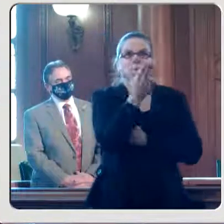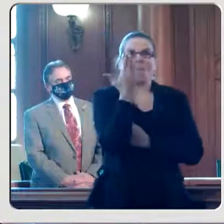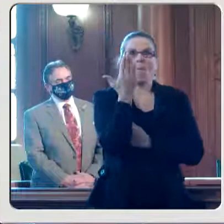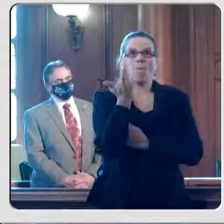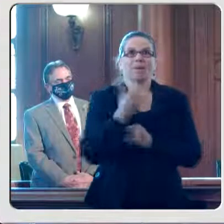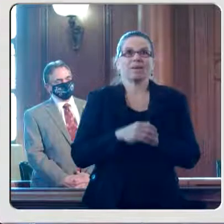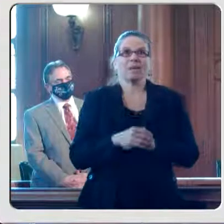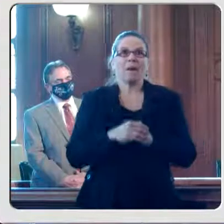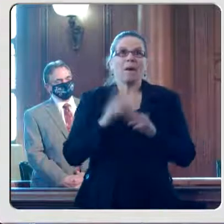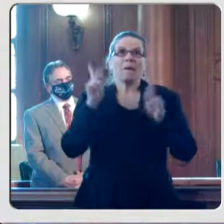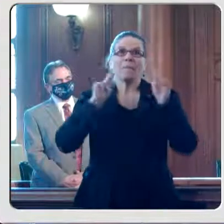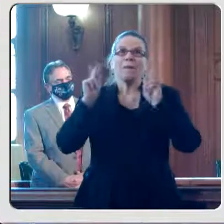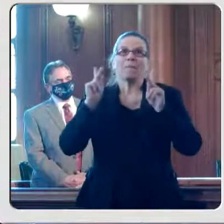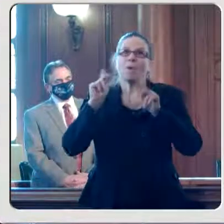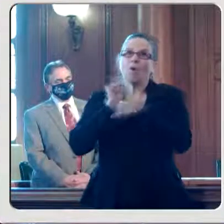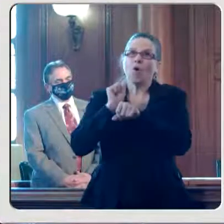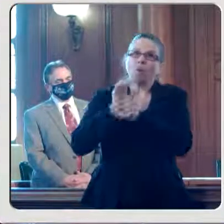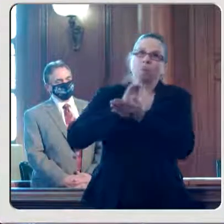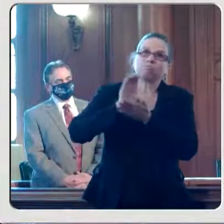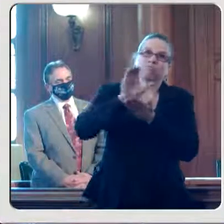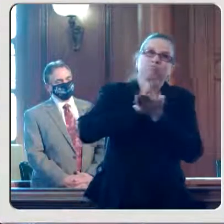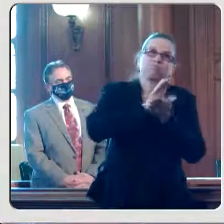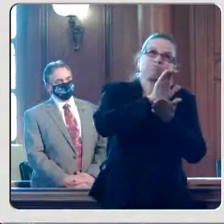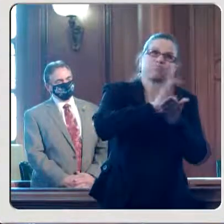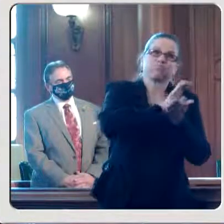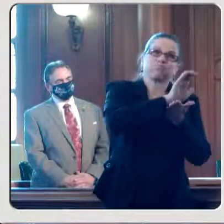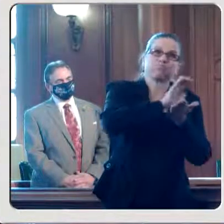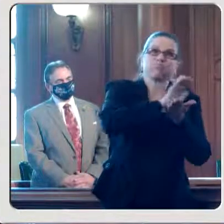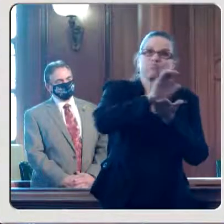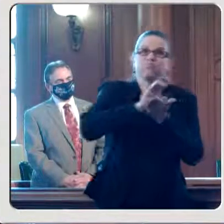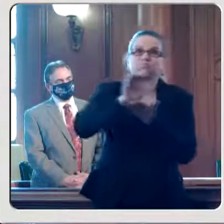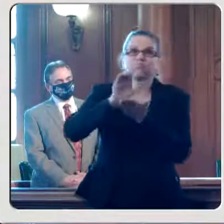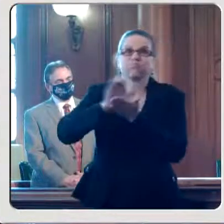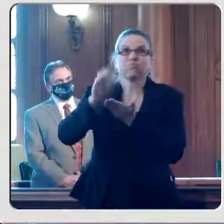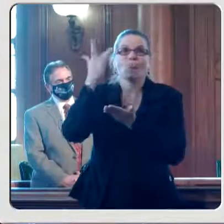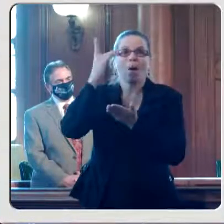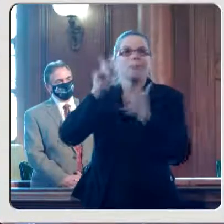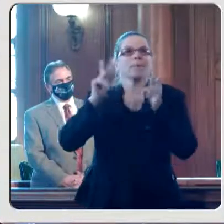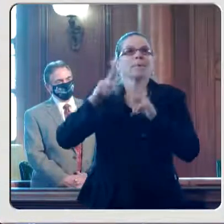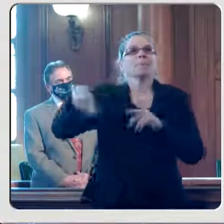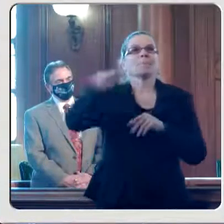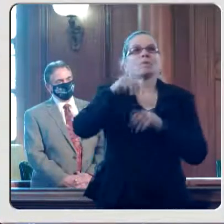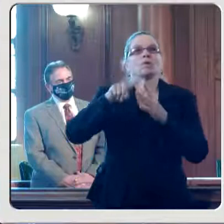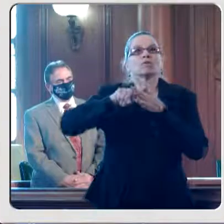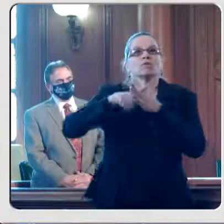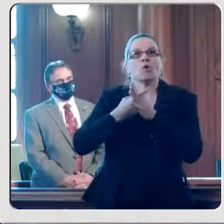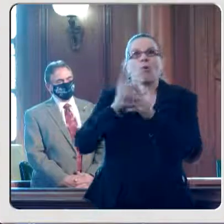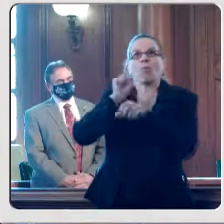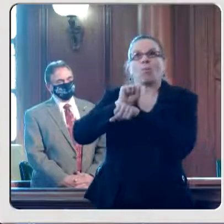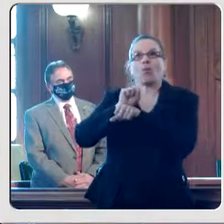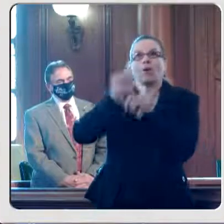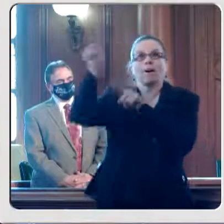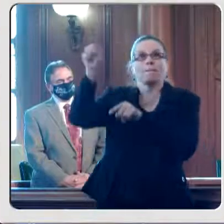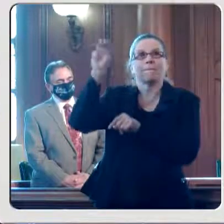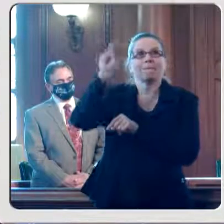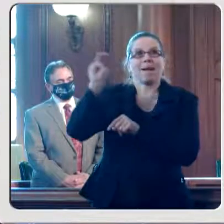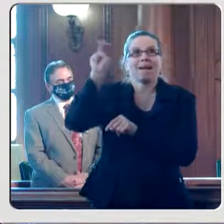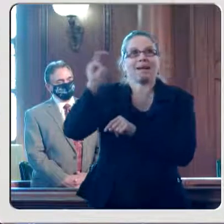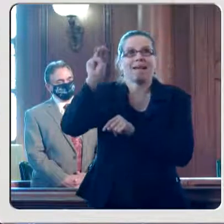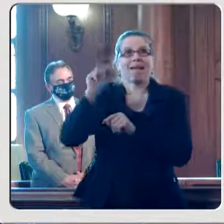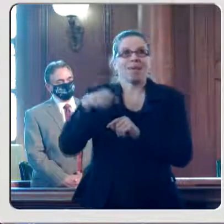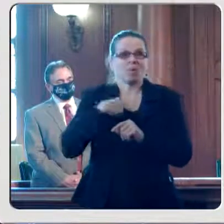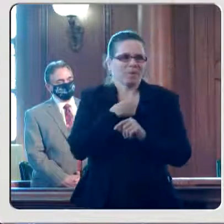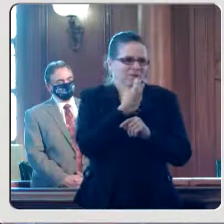day. So it is not just working overtime, you're working 12 hours, then coming in and doing your 8-hour work. We